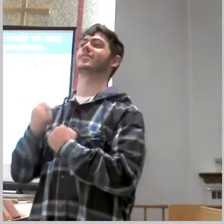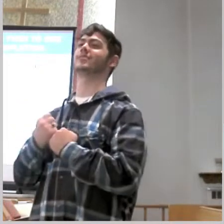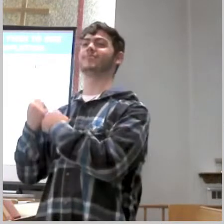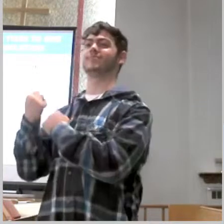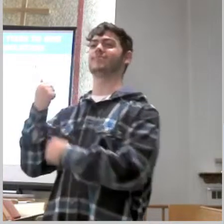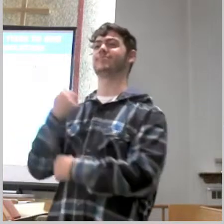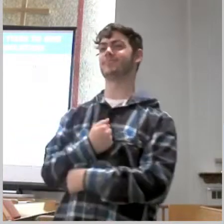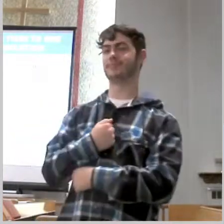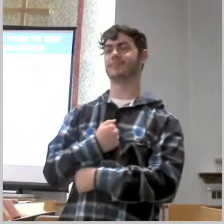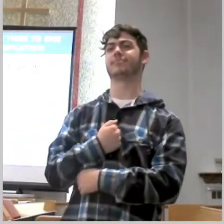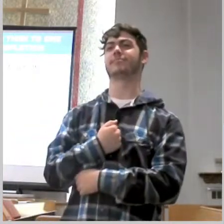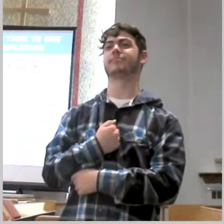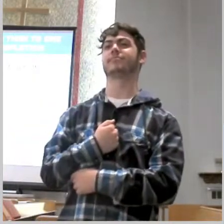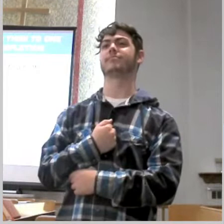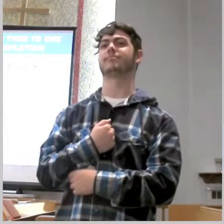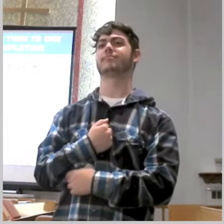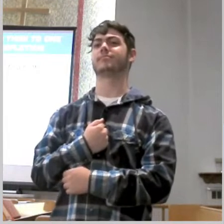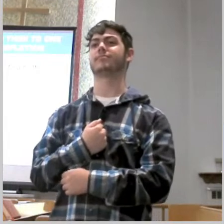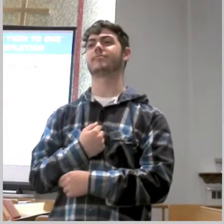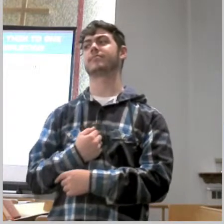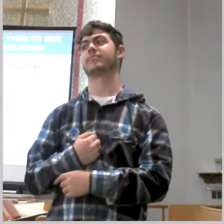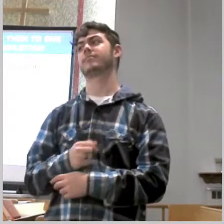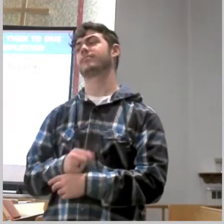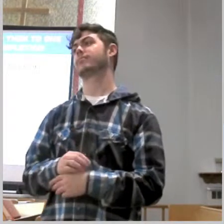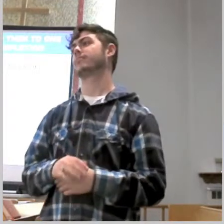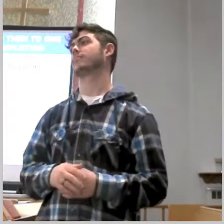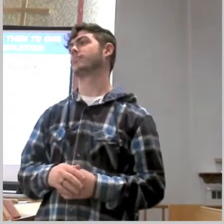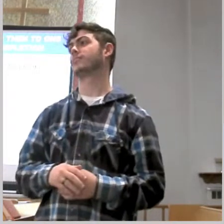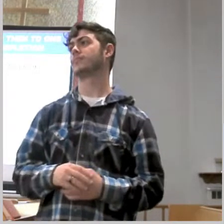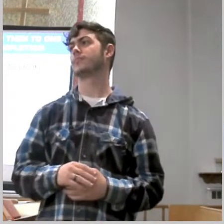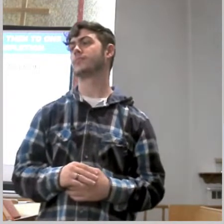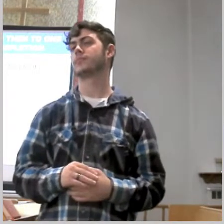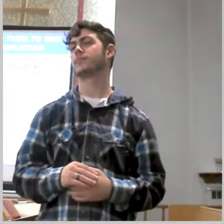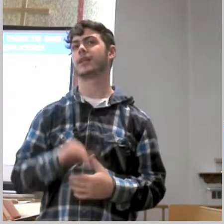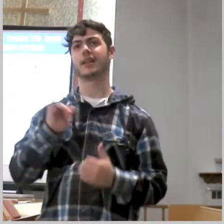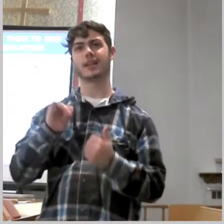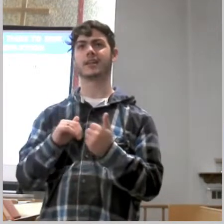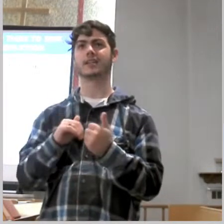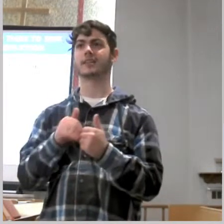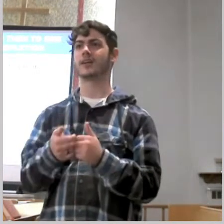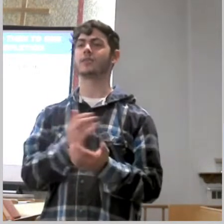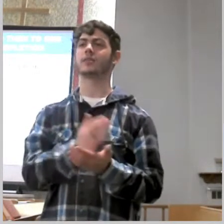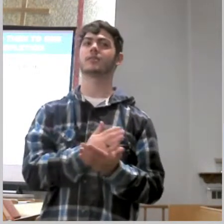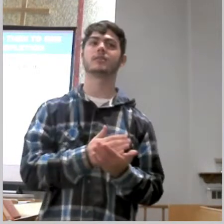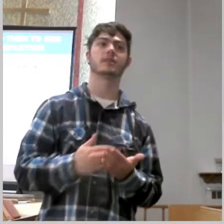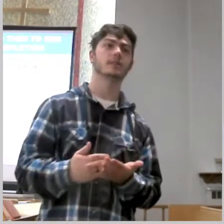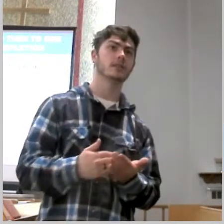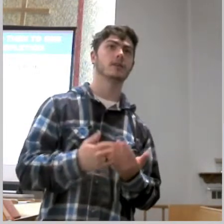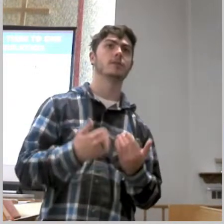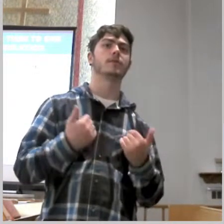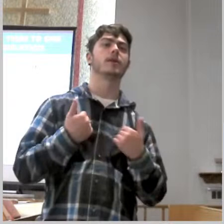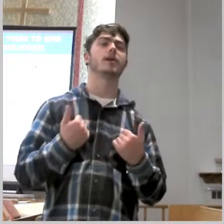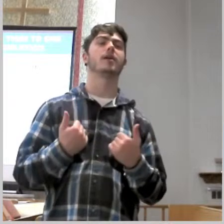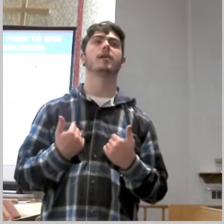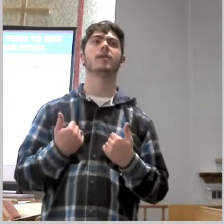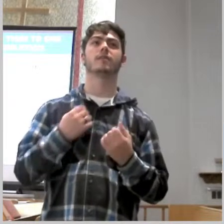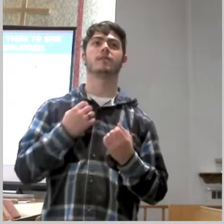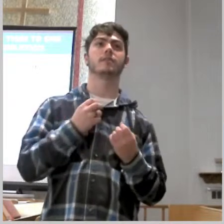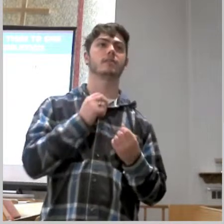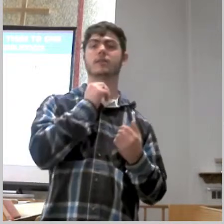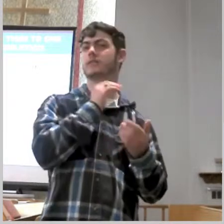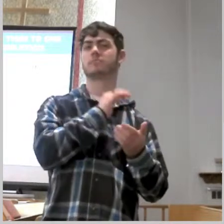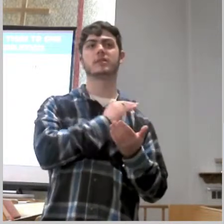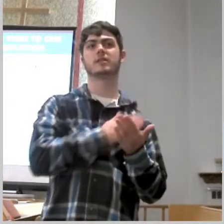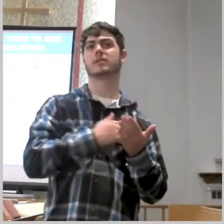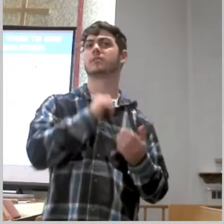And that's how together some didn't have too much, some didn't have too little. But we all had enough. When